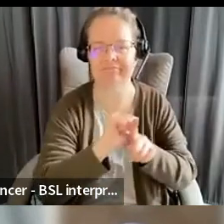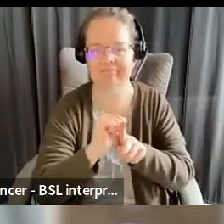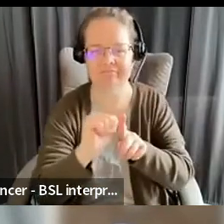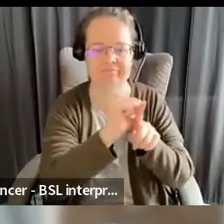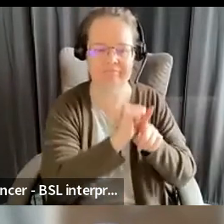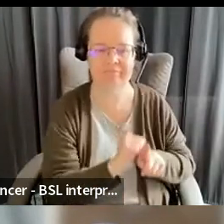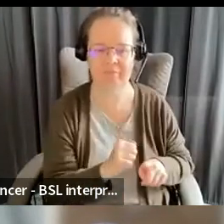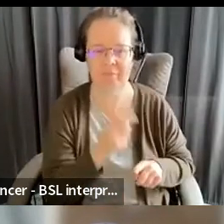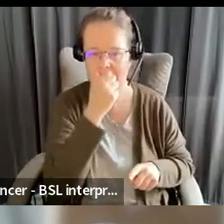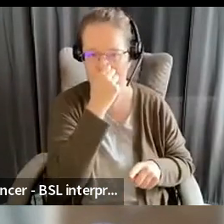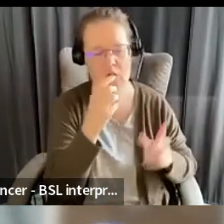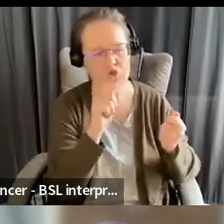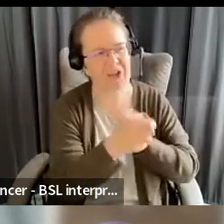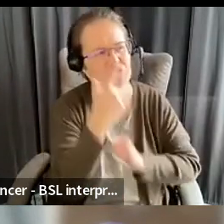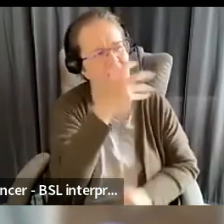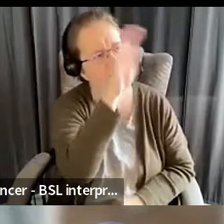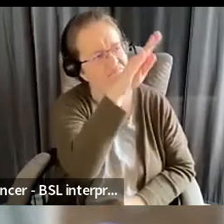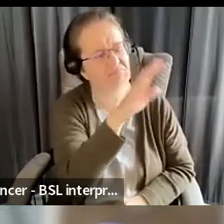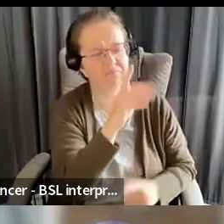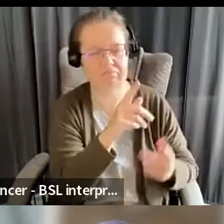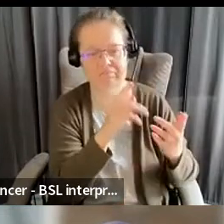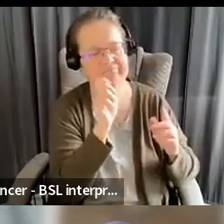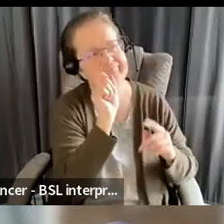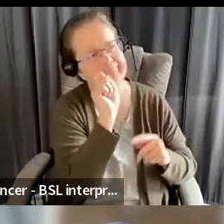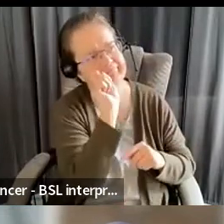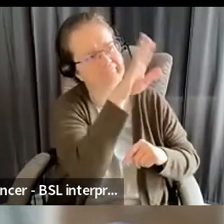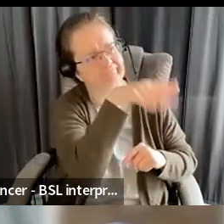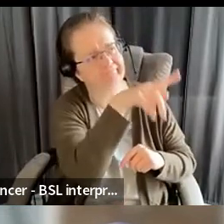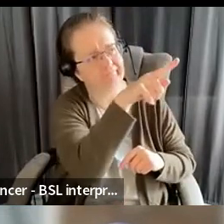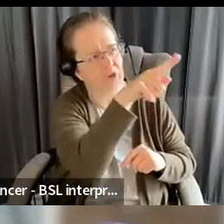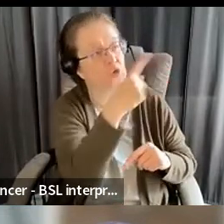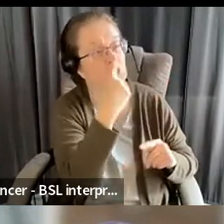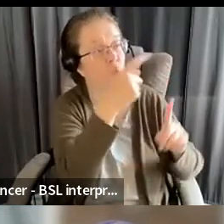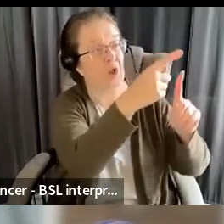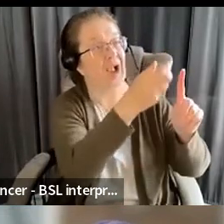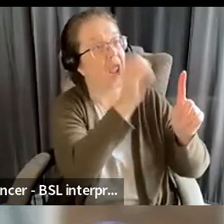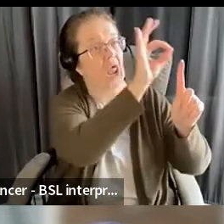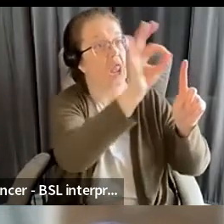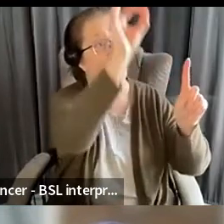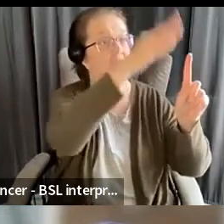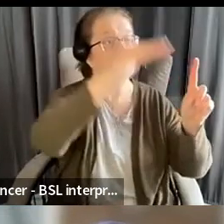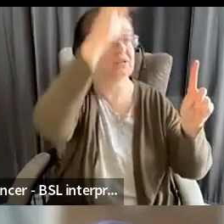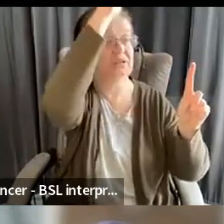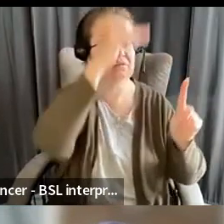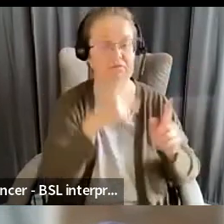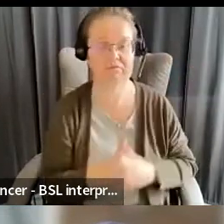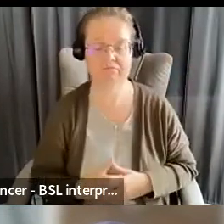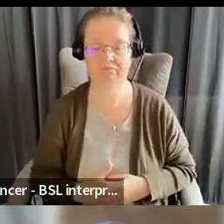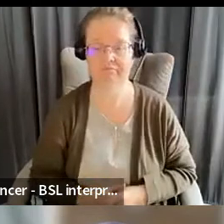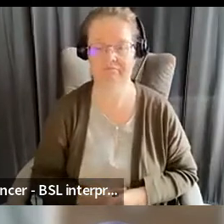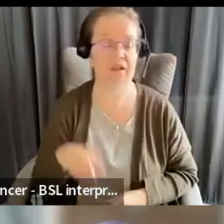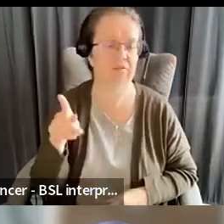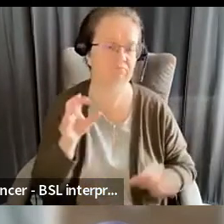be bounced off people who can speak to people in high up places. Absolutely,